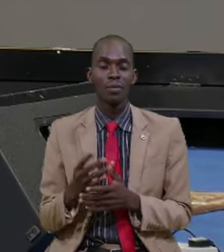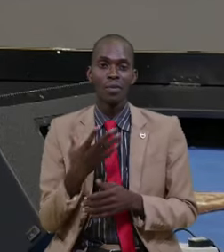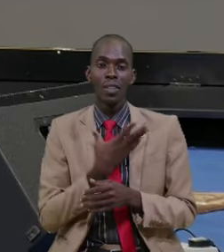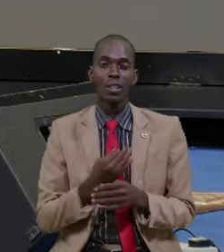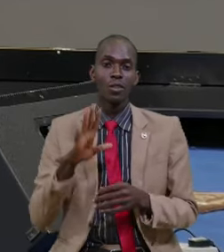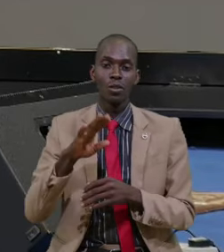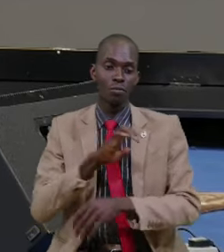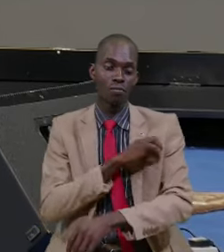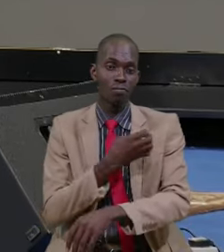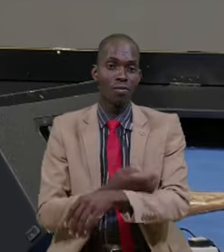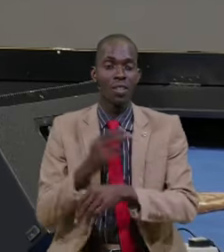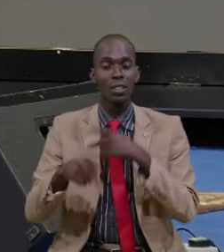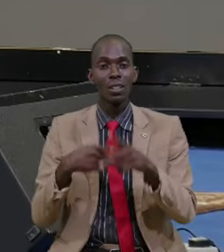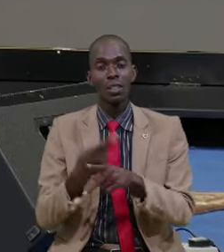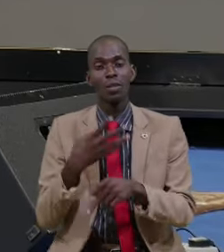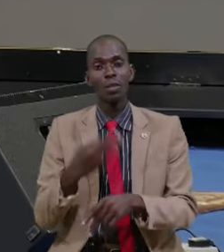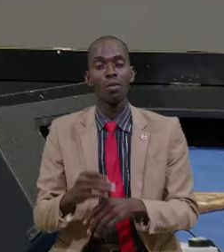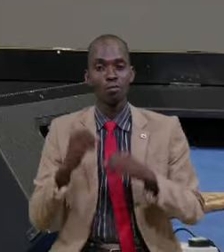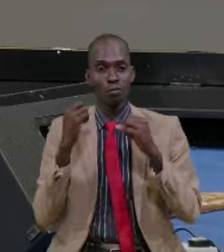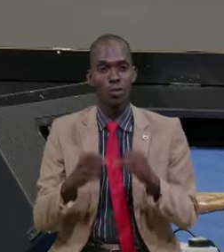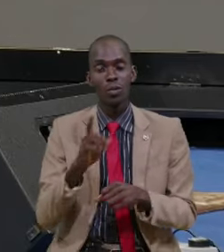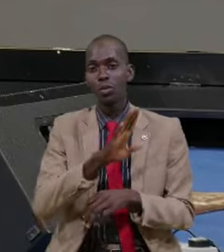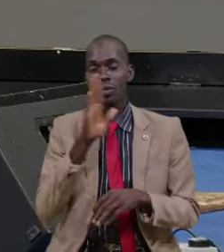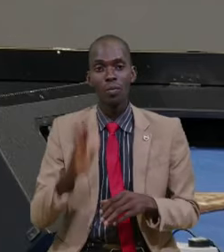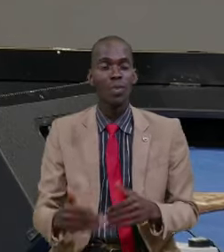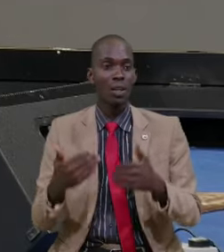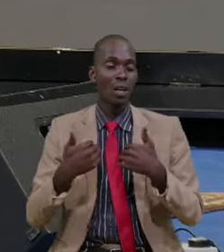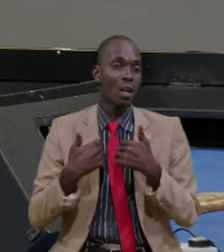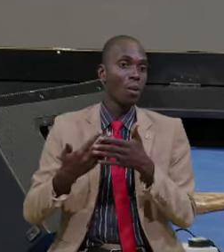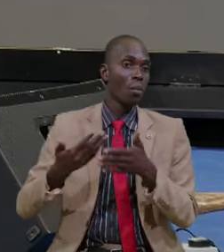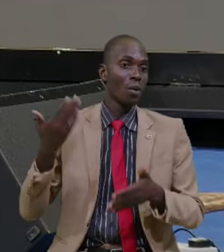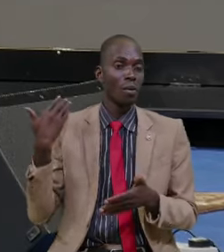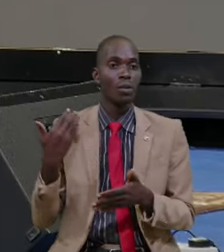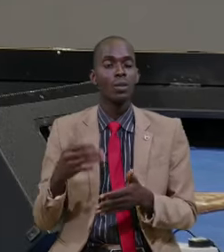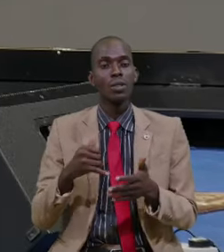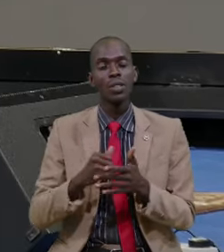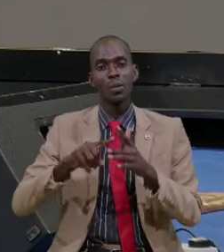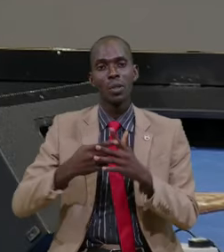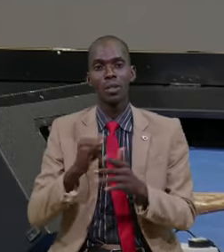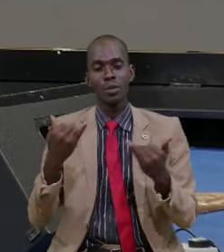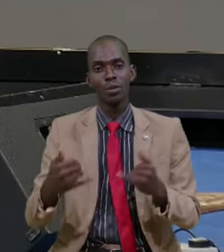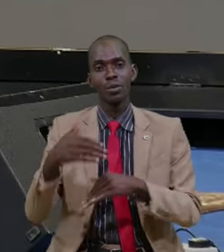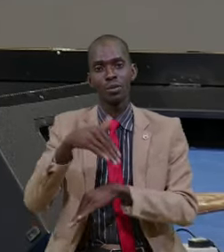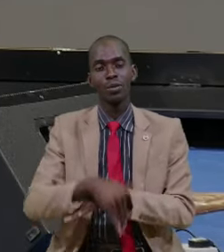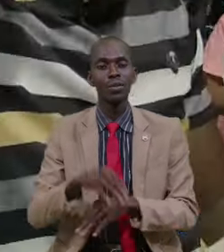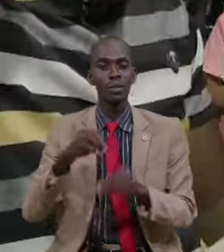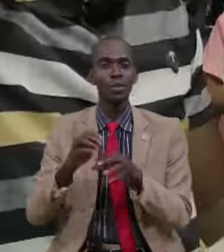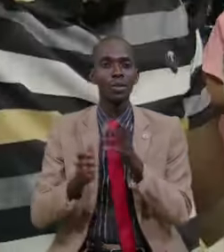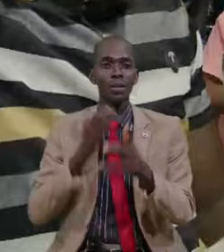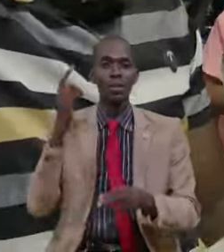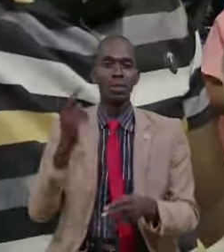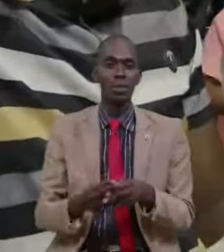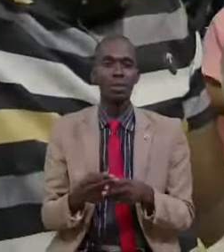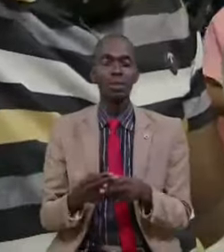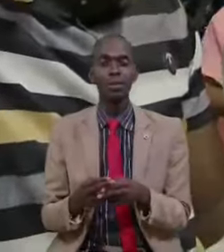the kind of strength you never had before is beginning tonight in Jesus'